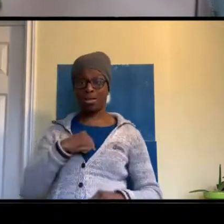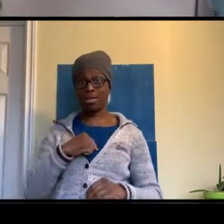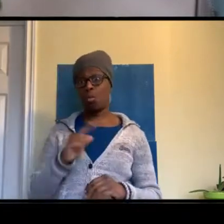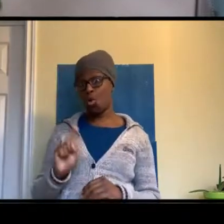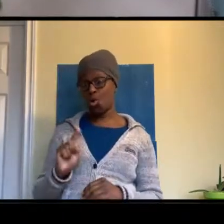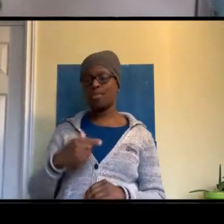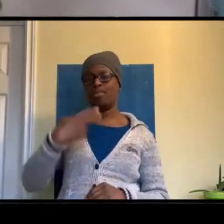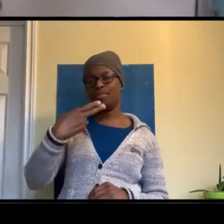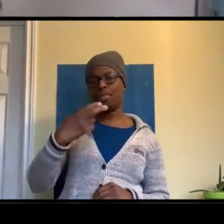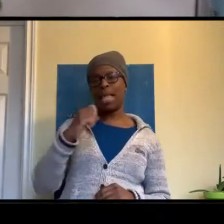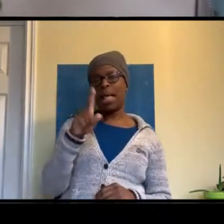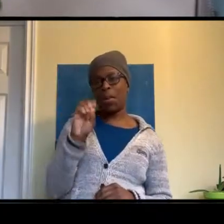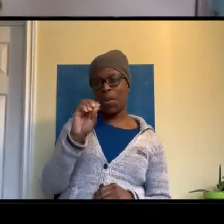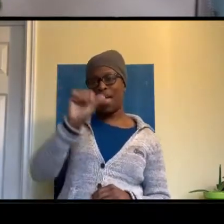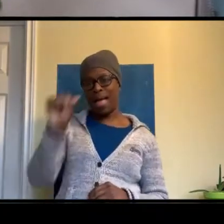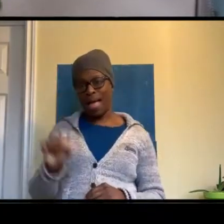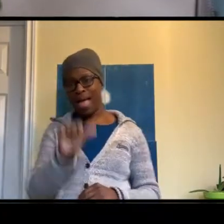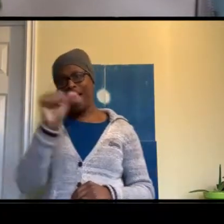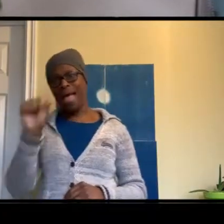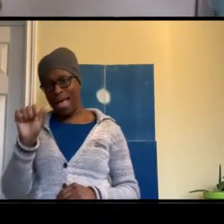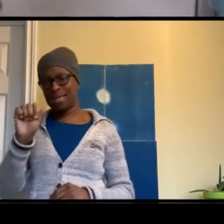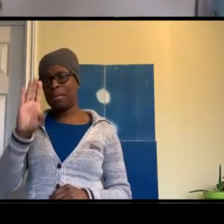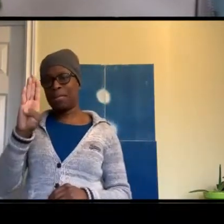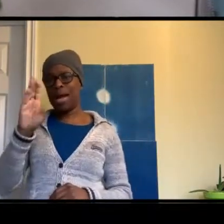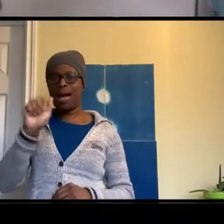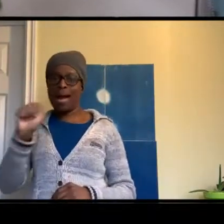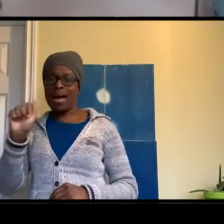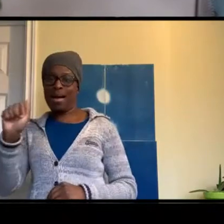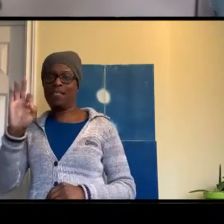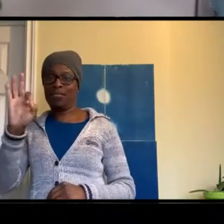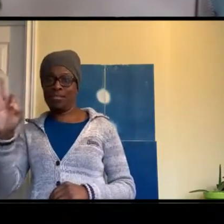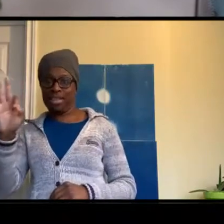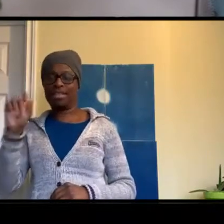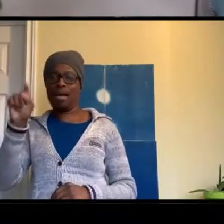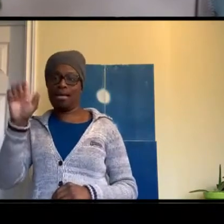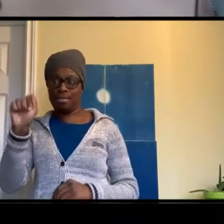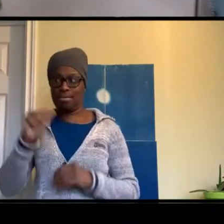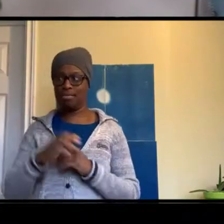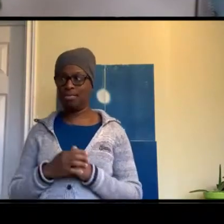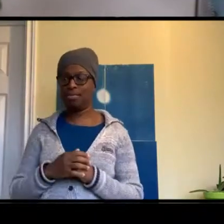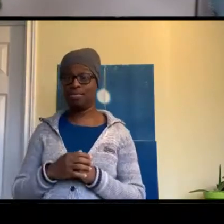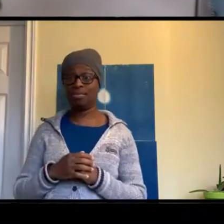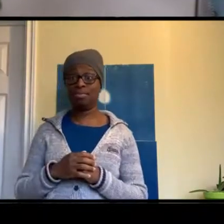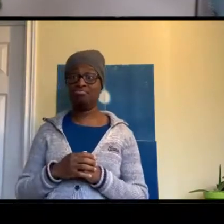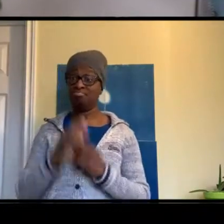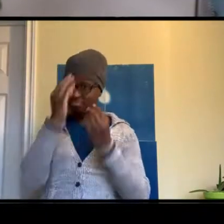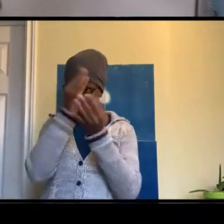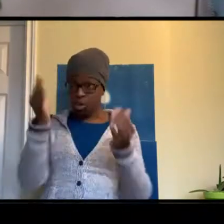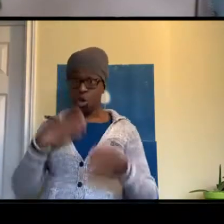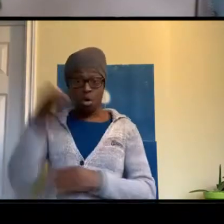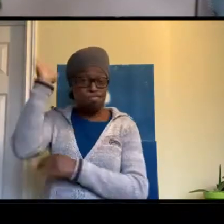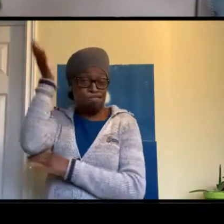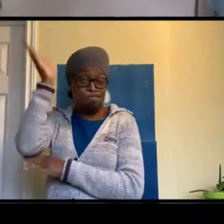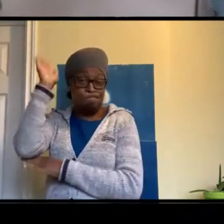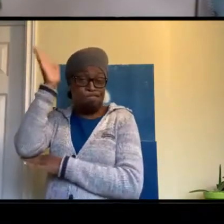So we're nearing the end of our presentation. Whew, I'm getting warm, so I'm excited for that.